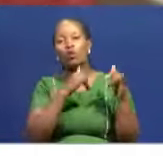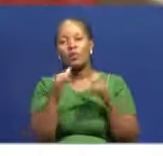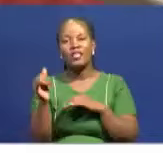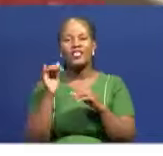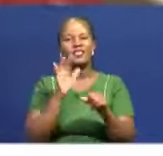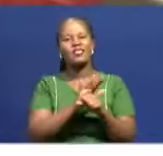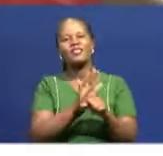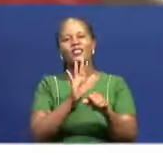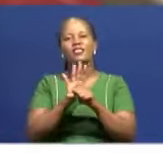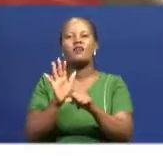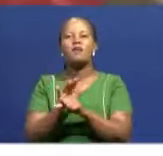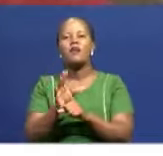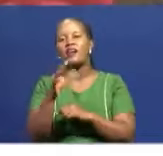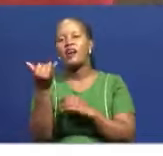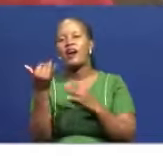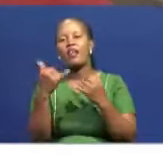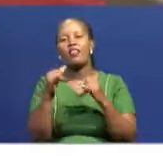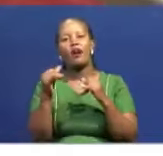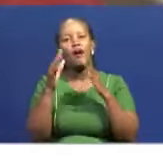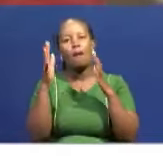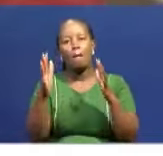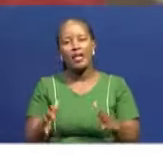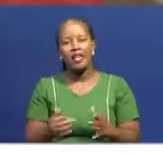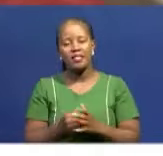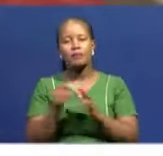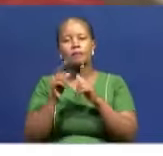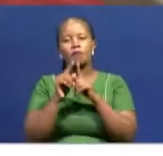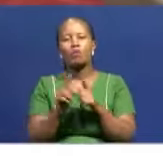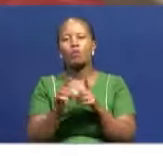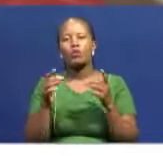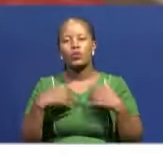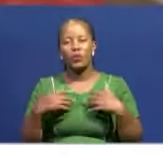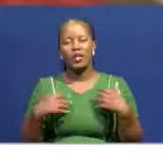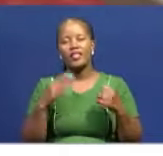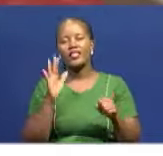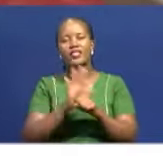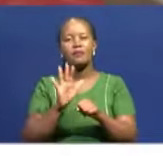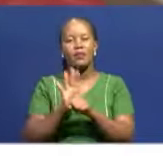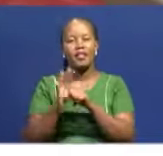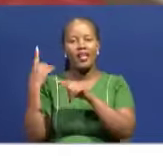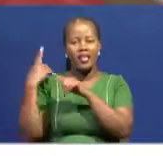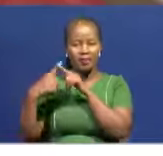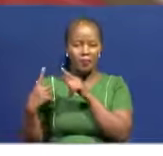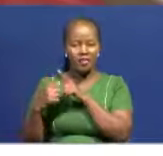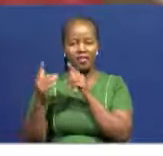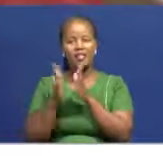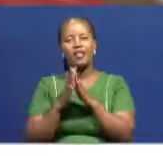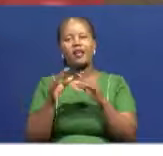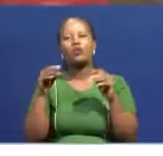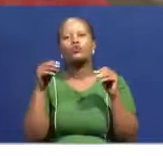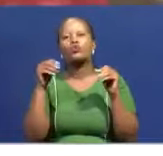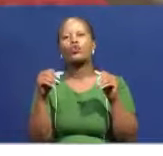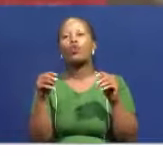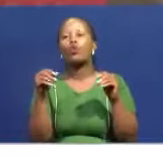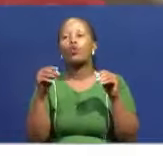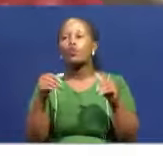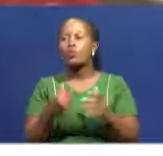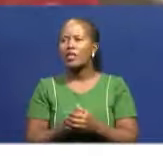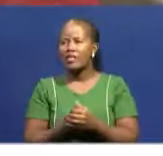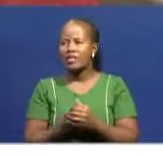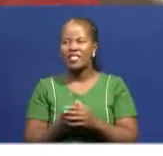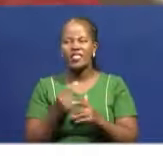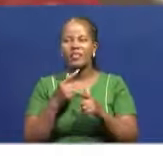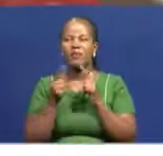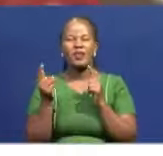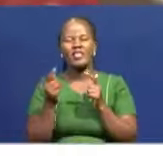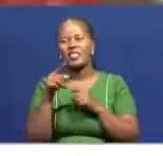Simba's players. So you could see the experience and you could see the quality of play that they brought in. But, you know, it was match